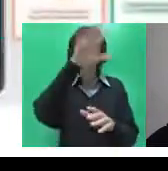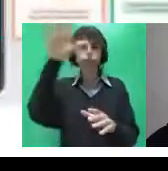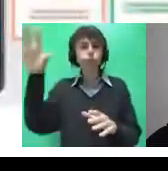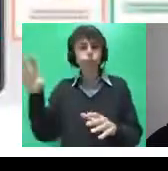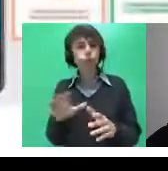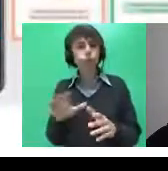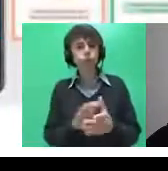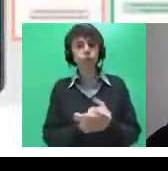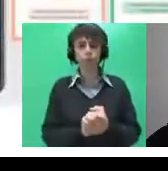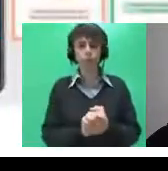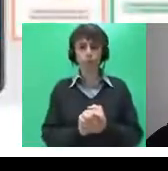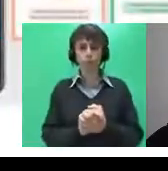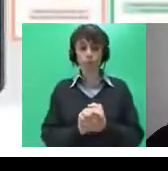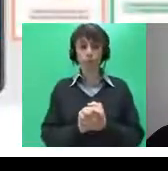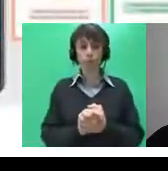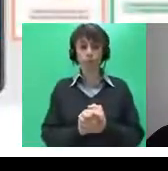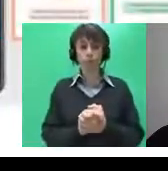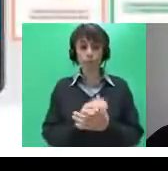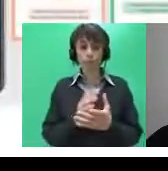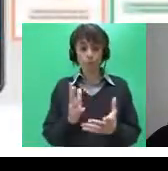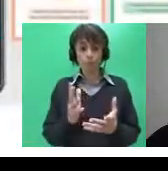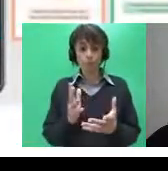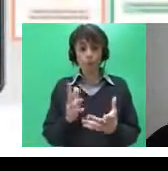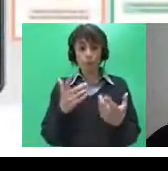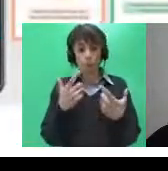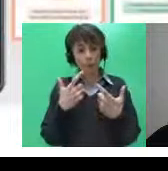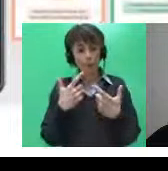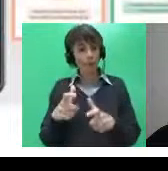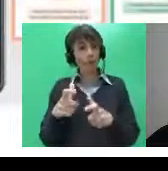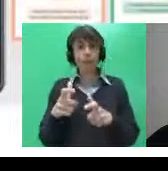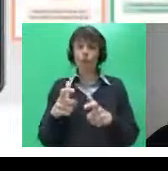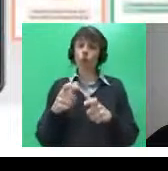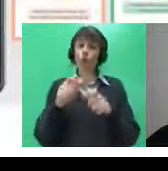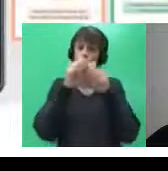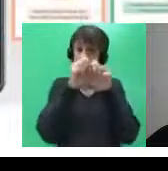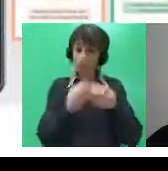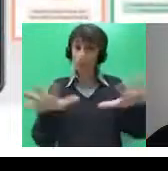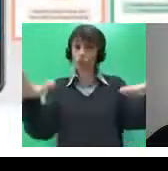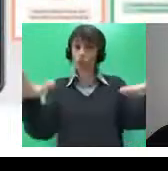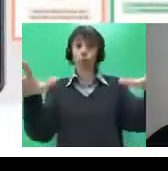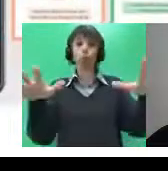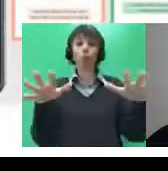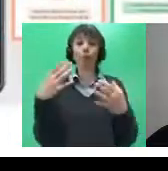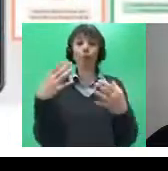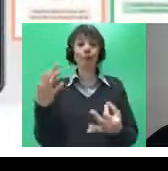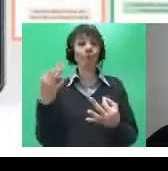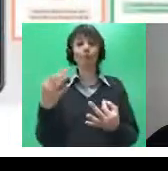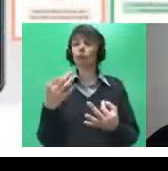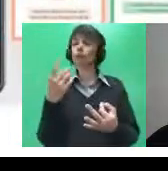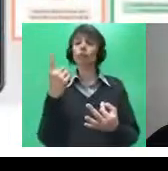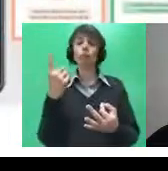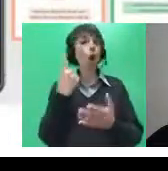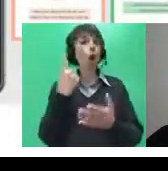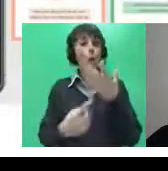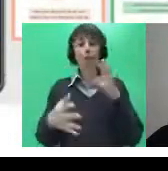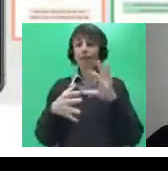We are looking to continue to distribute this leaflet actually because it's not COVID specific, it is focused on home